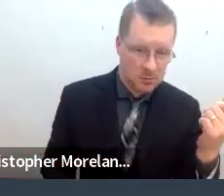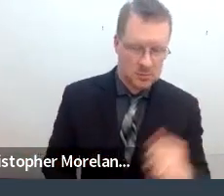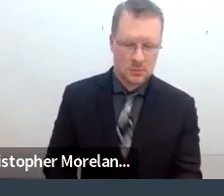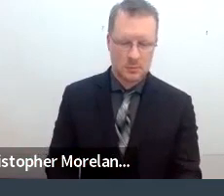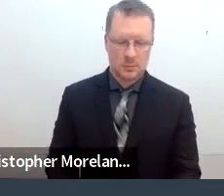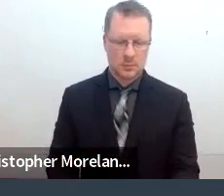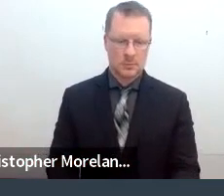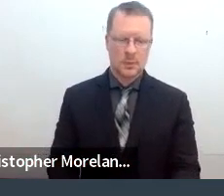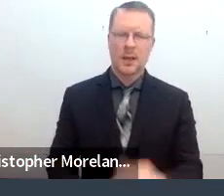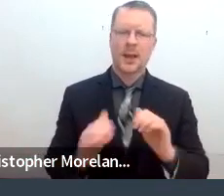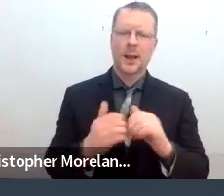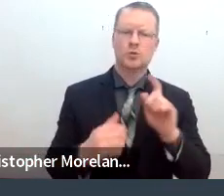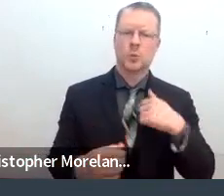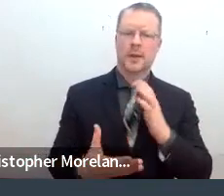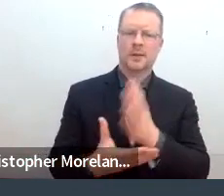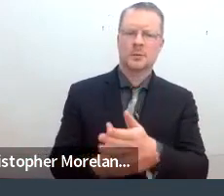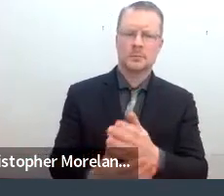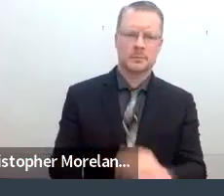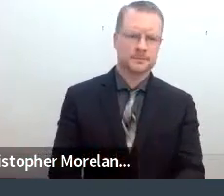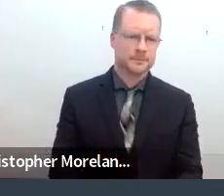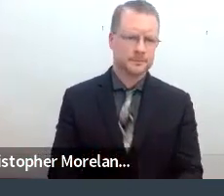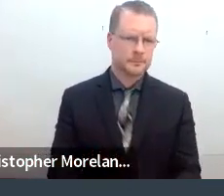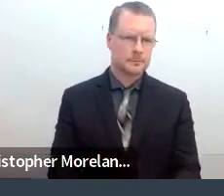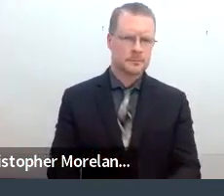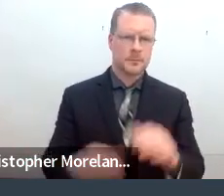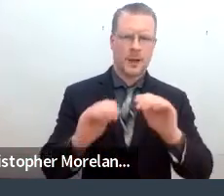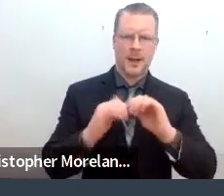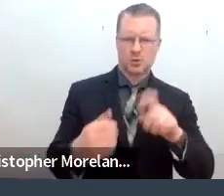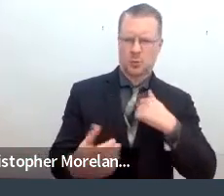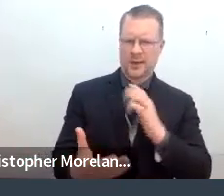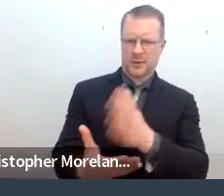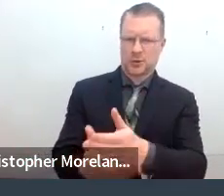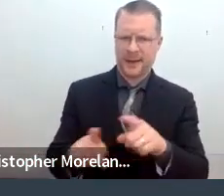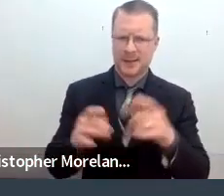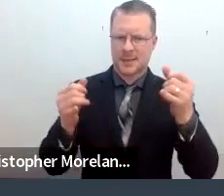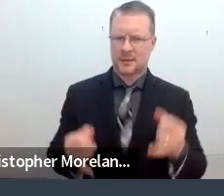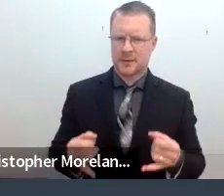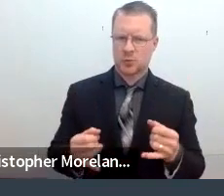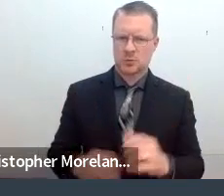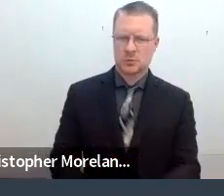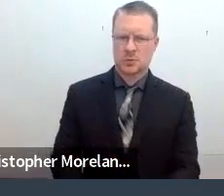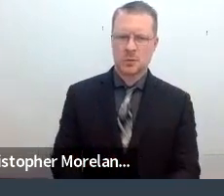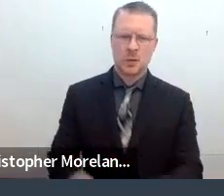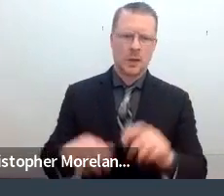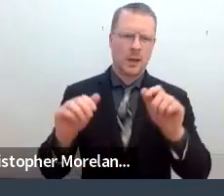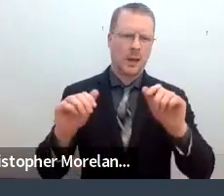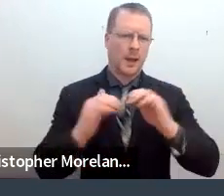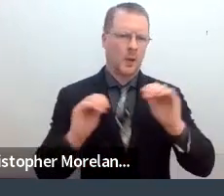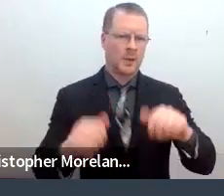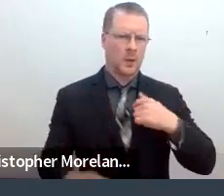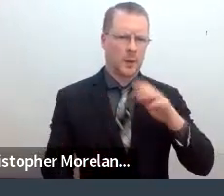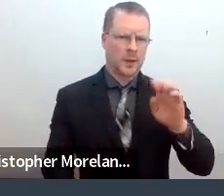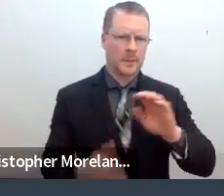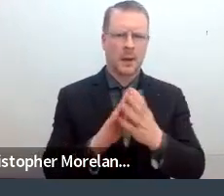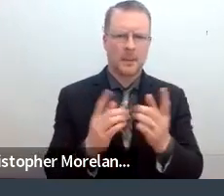else, to a person with a disability or somebody else, how should we intervene as an